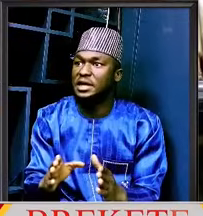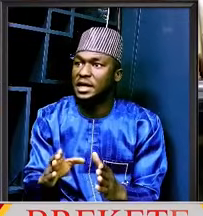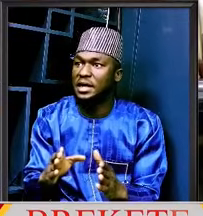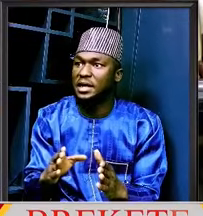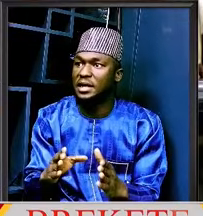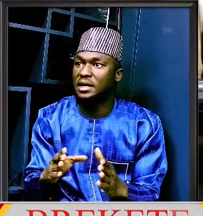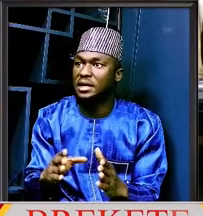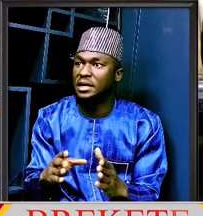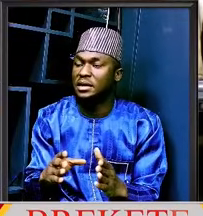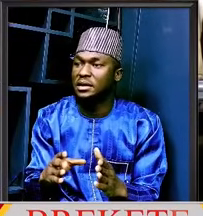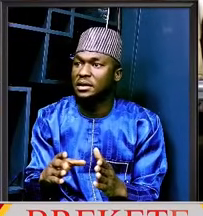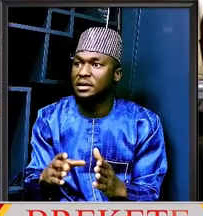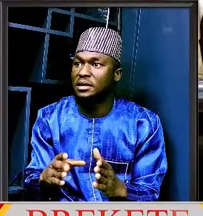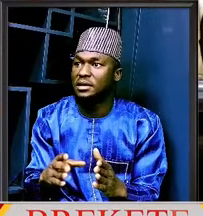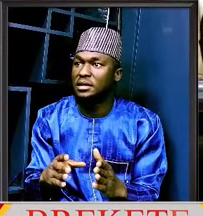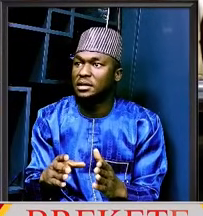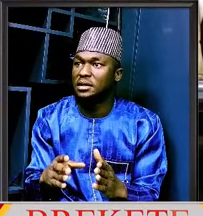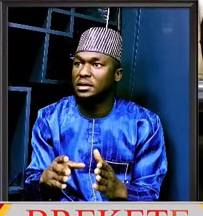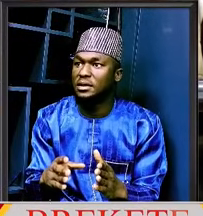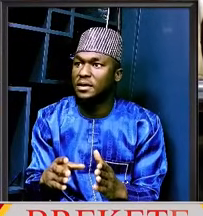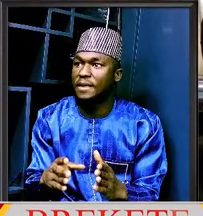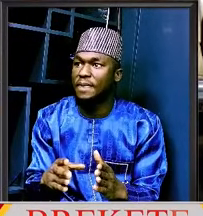to.